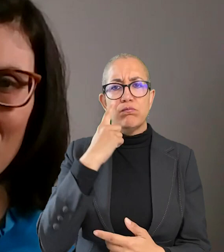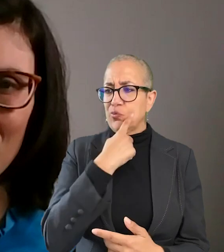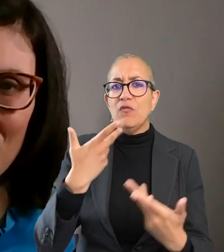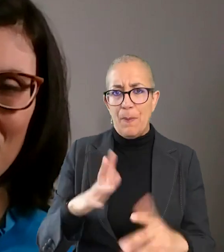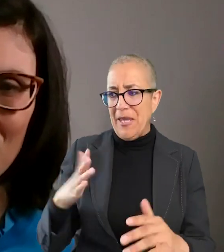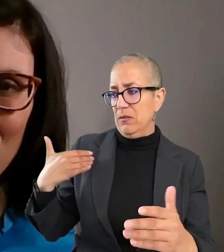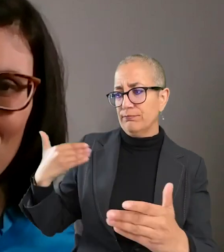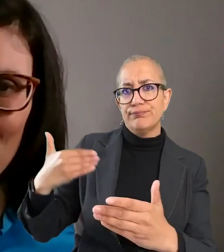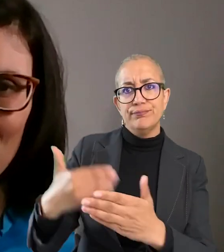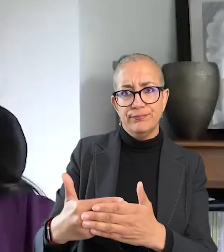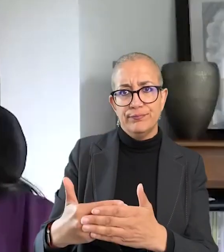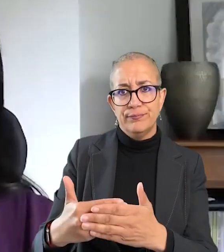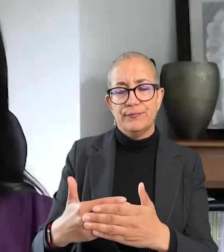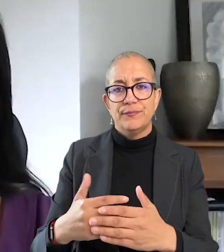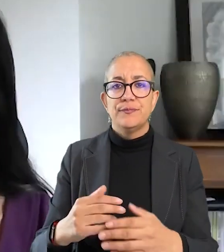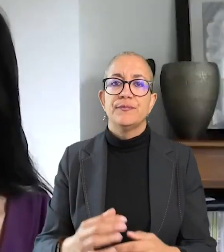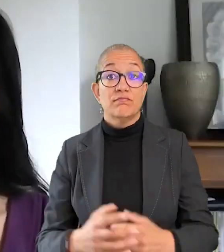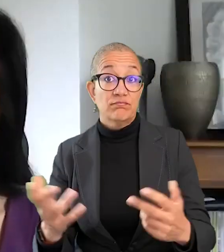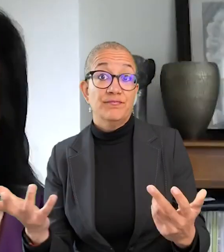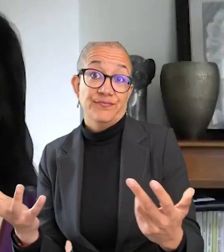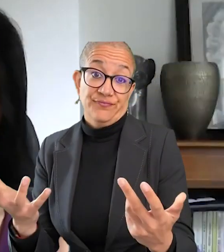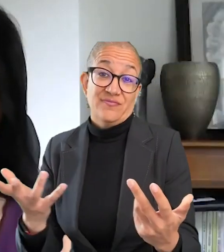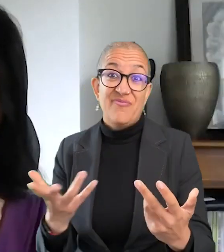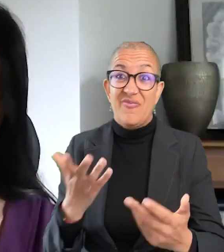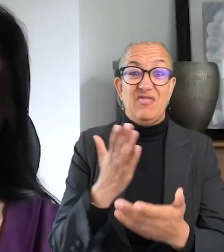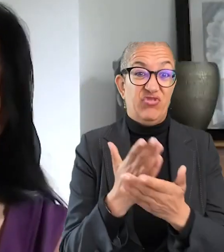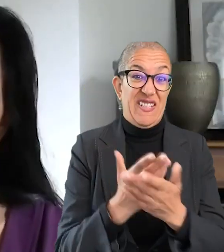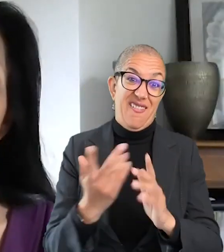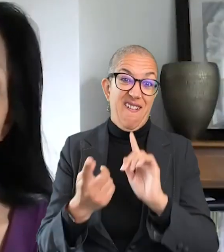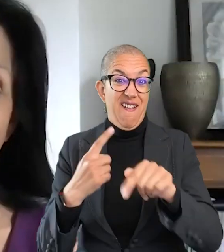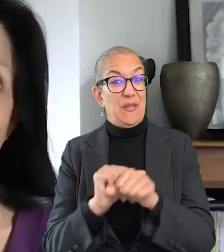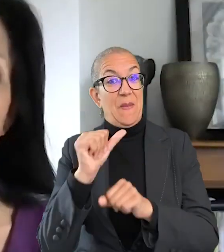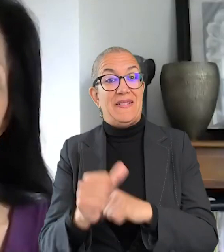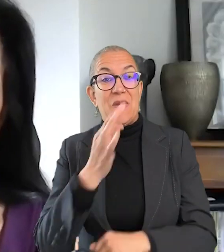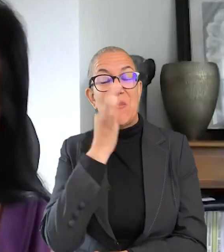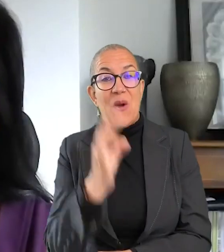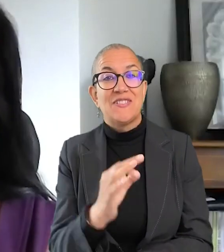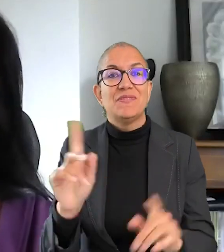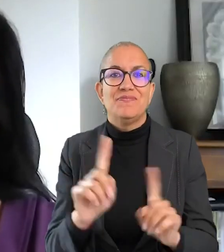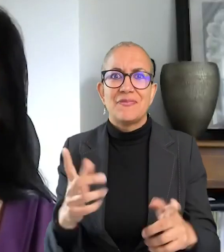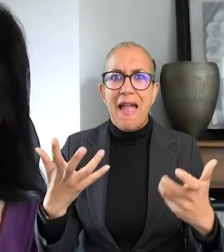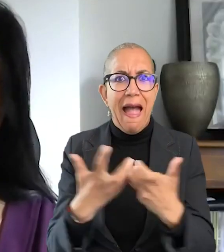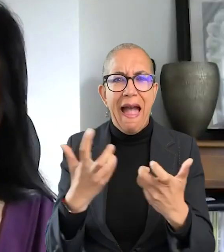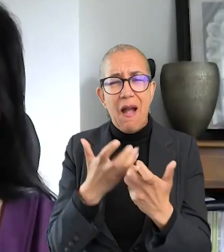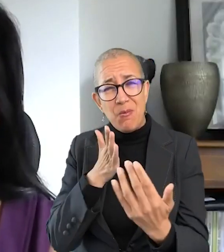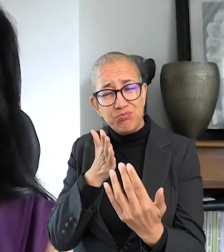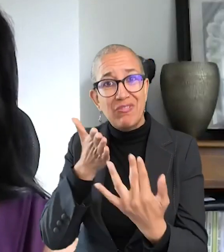that. So that pretty much takes over my next question, which was going to be, how do you get the cut